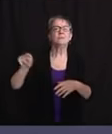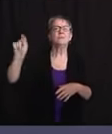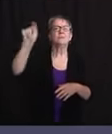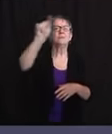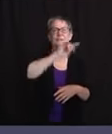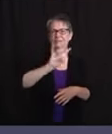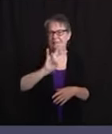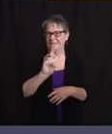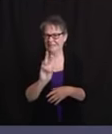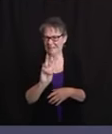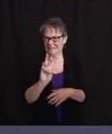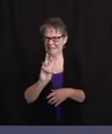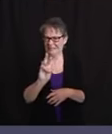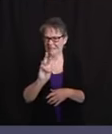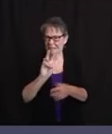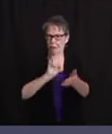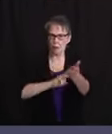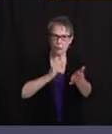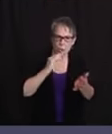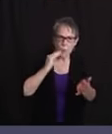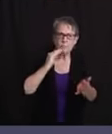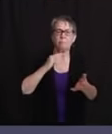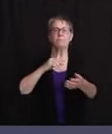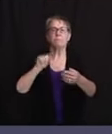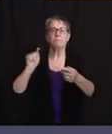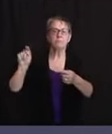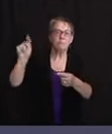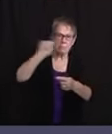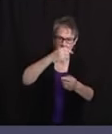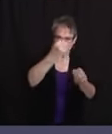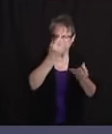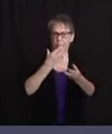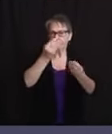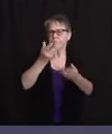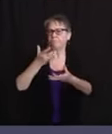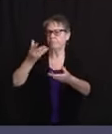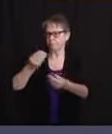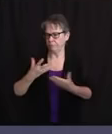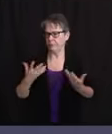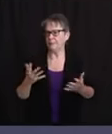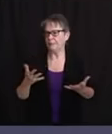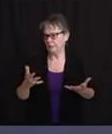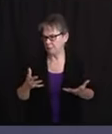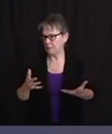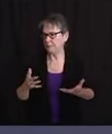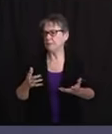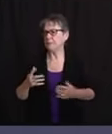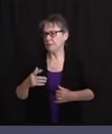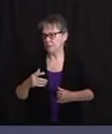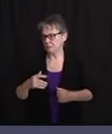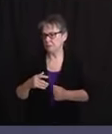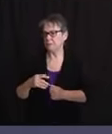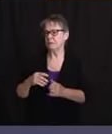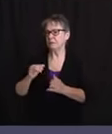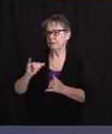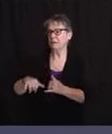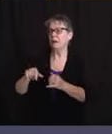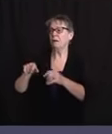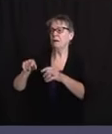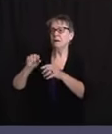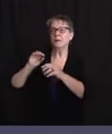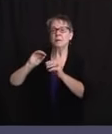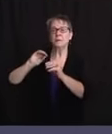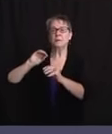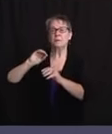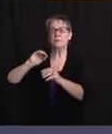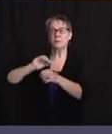27% of staff who need baseline testing have been tested, with a 3 to 4% positivity rate. To help